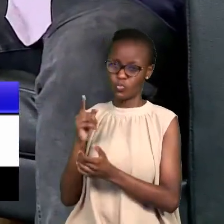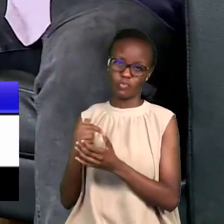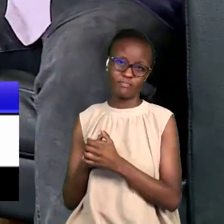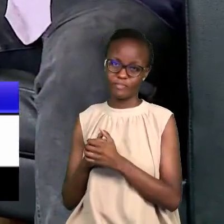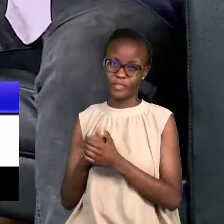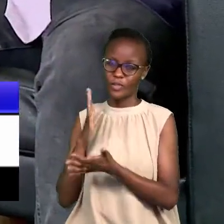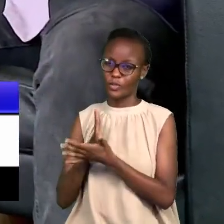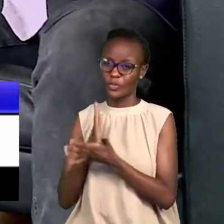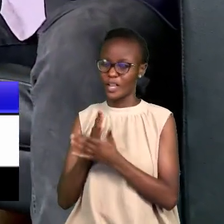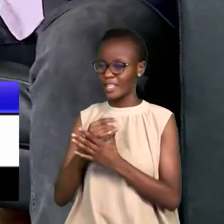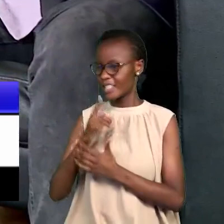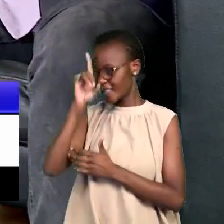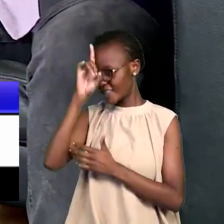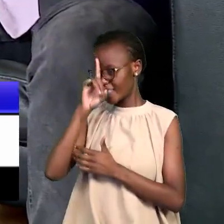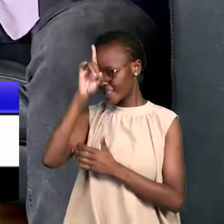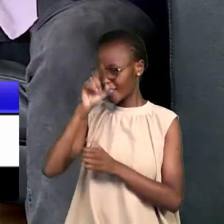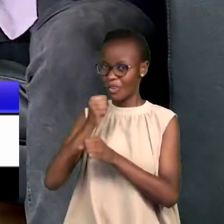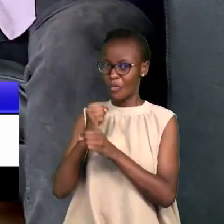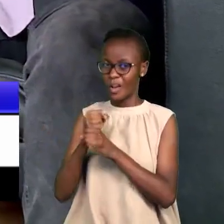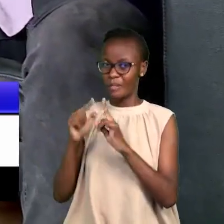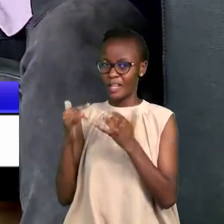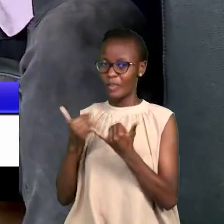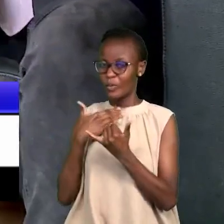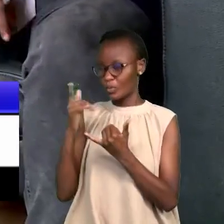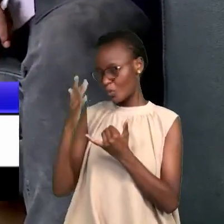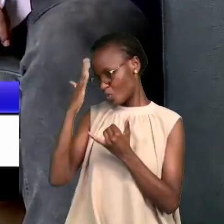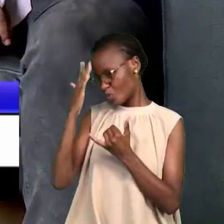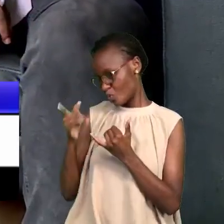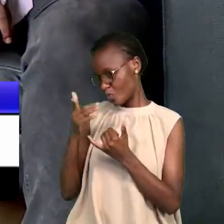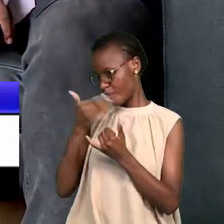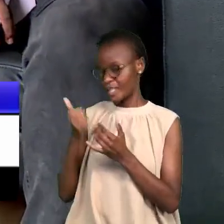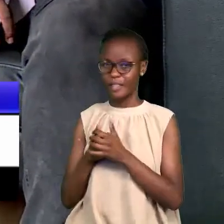serious setup. Yeah. Mr. Muthaka, when